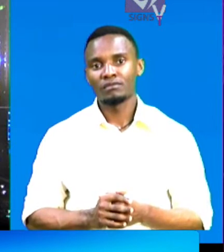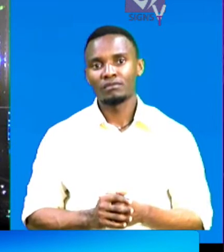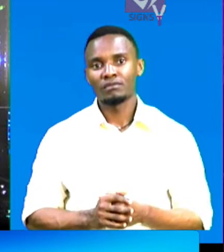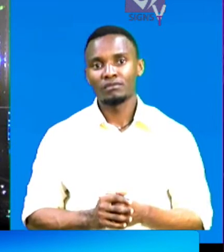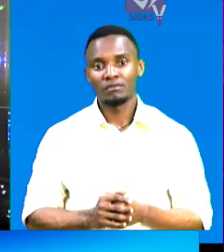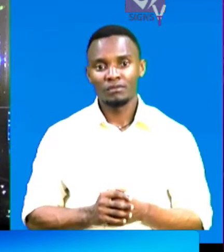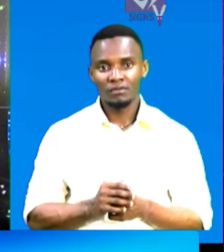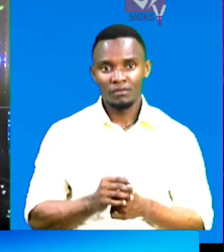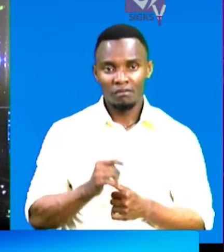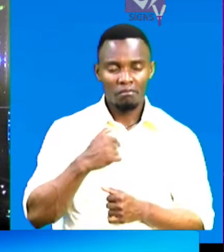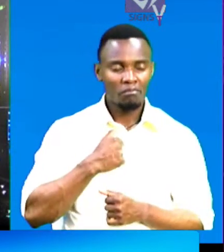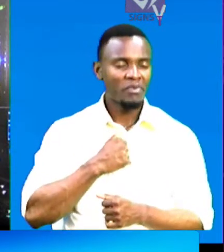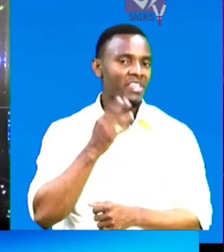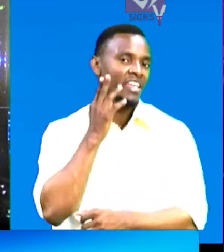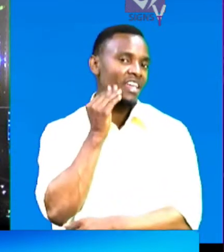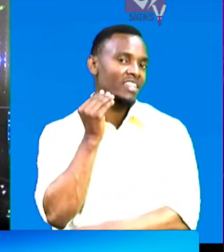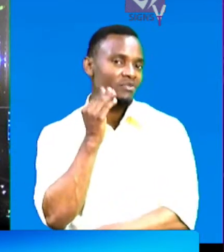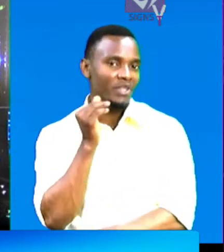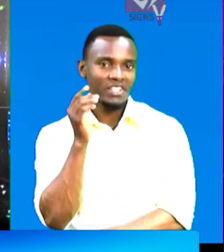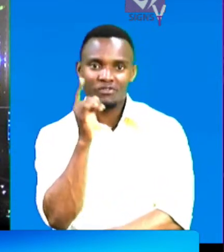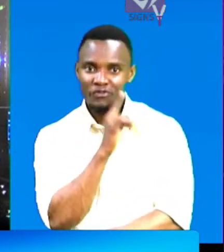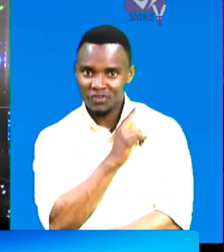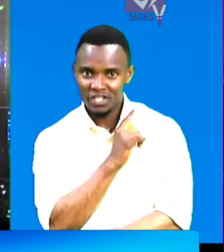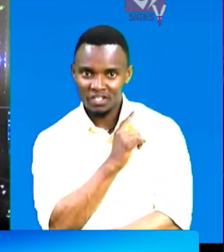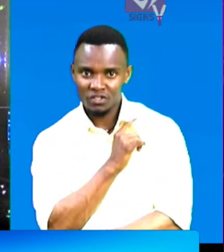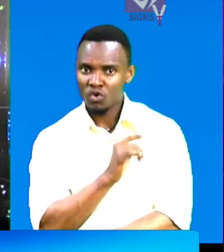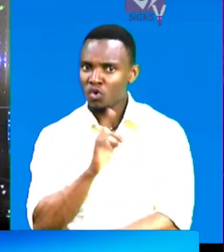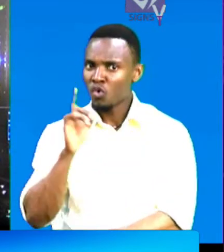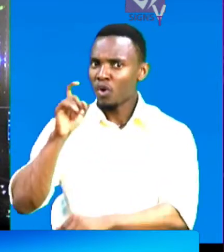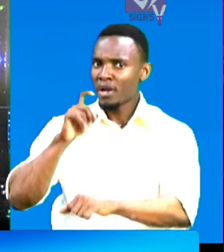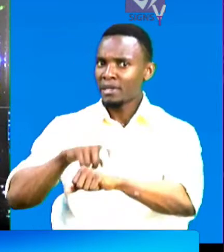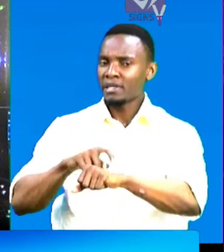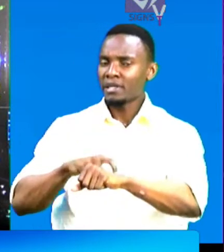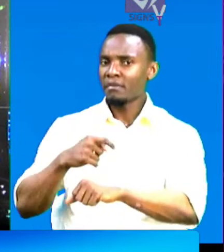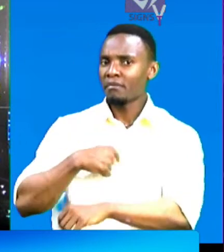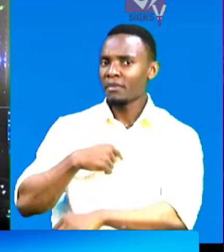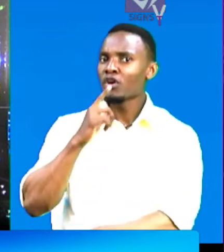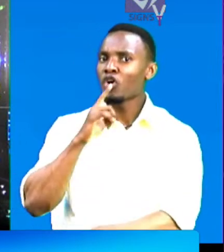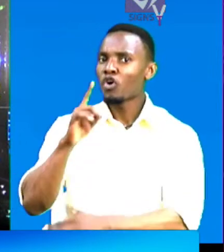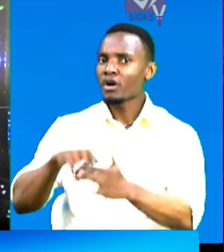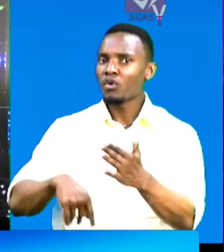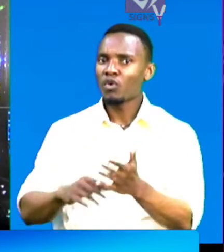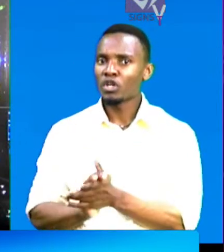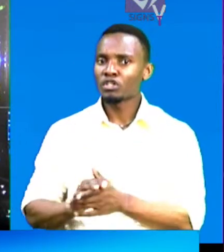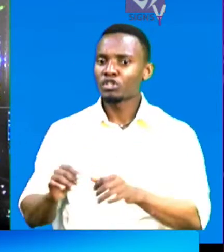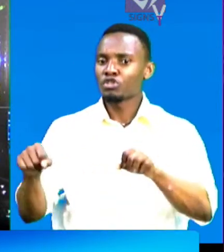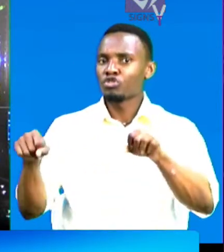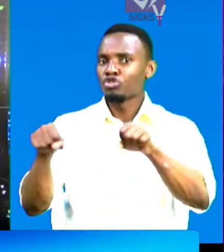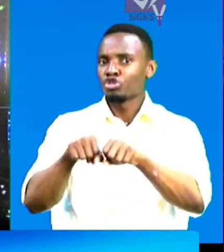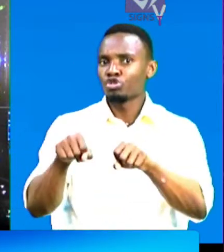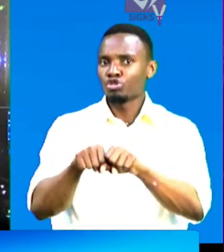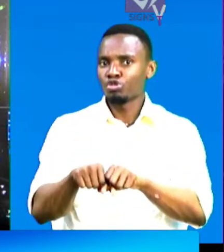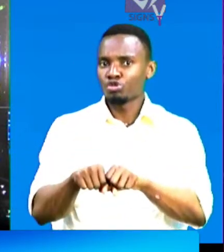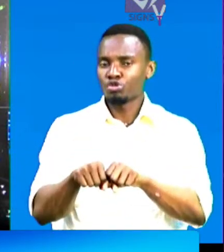ever happened to me. This time I ordered shoes, and